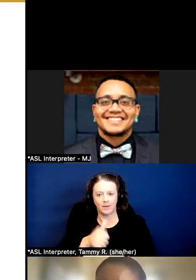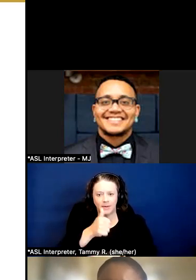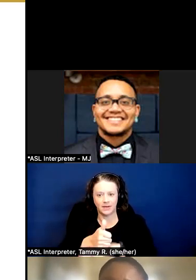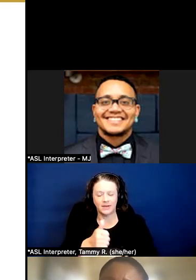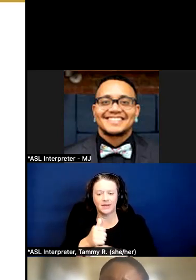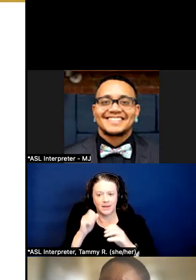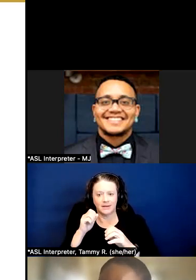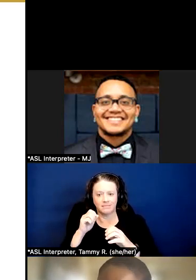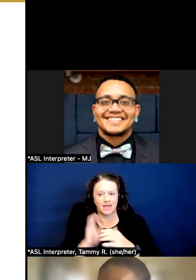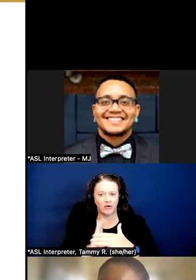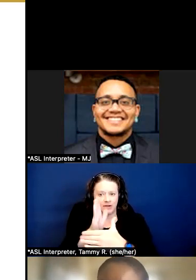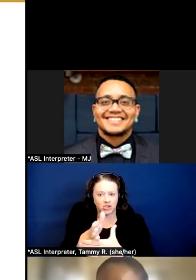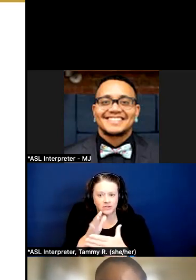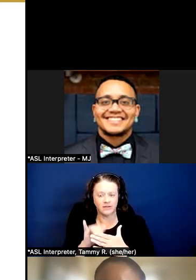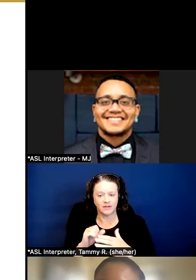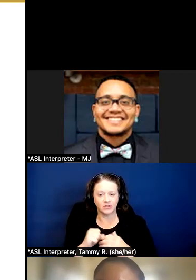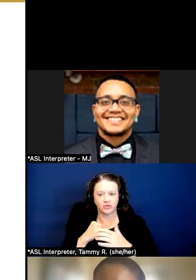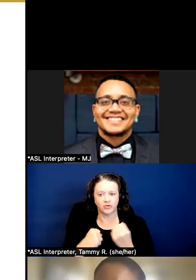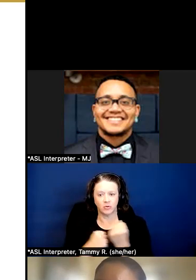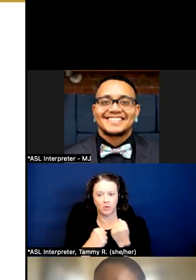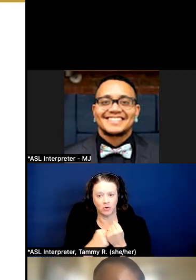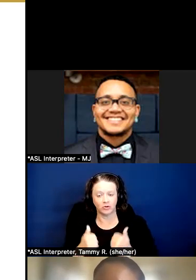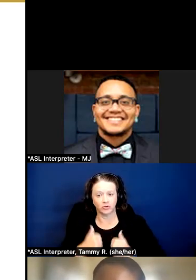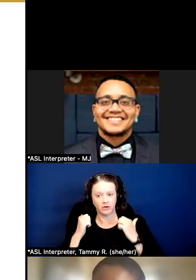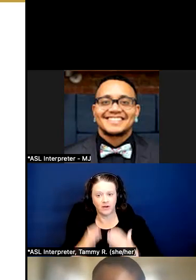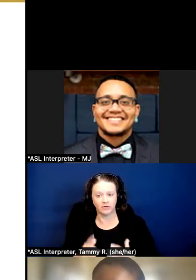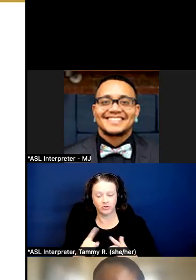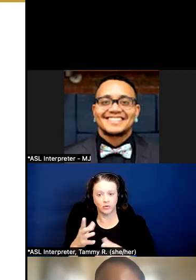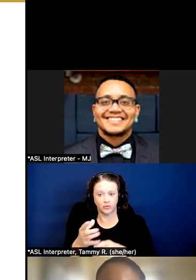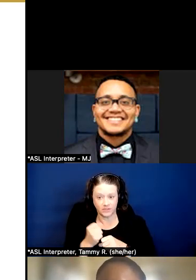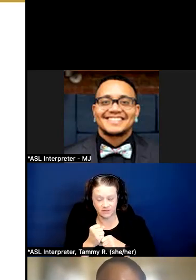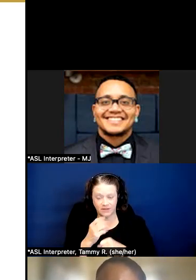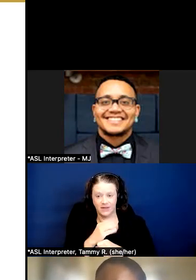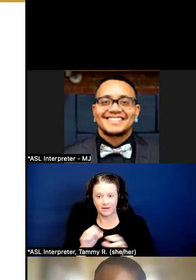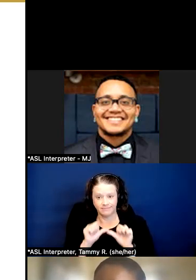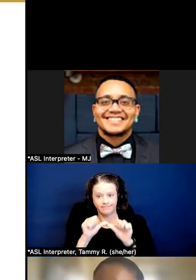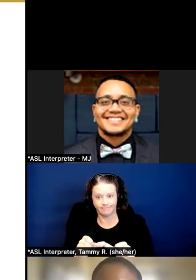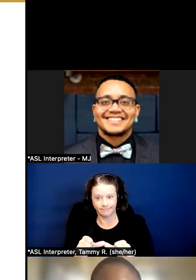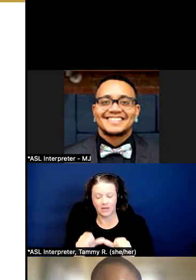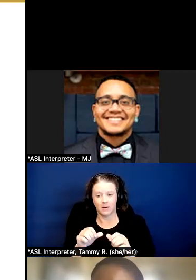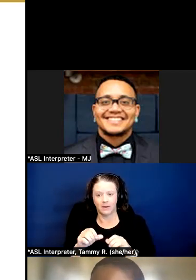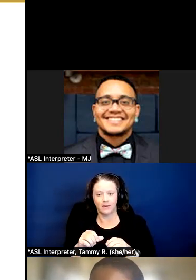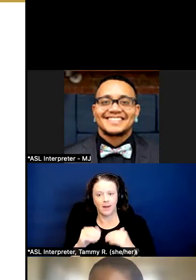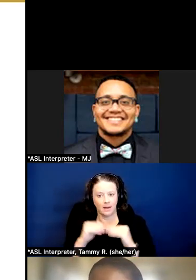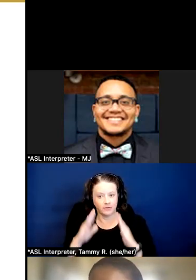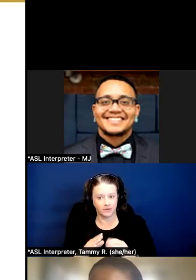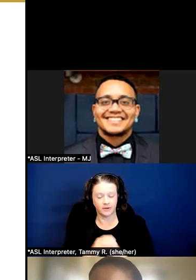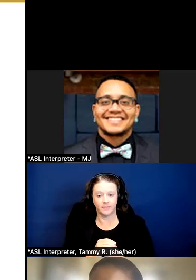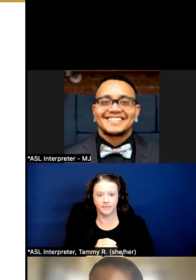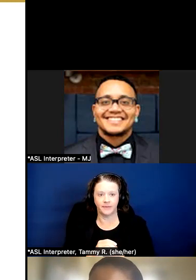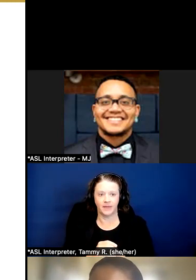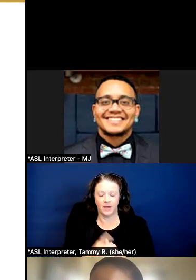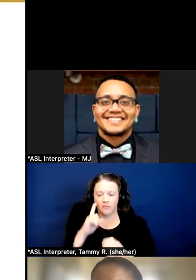survivors in securing and sustaining permanent housing, such as coordinated